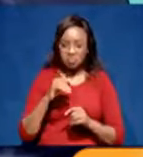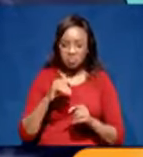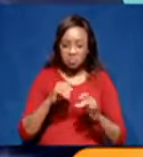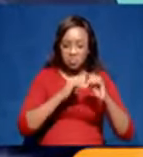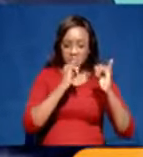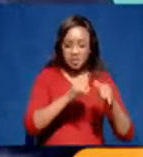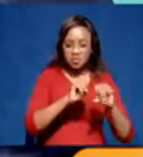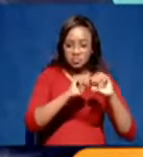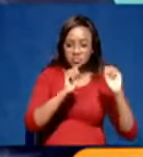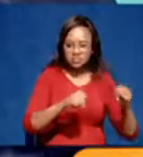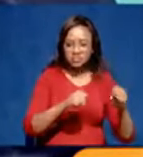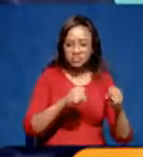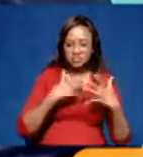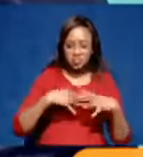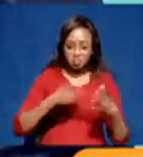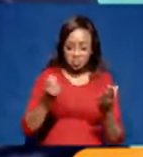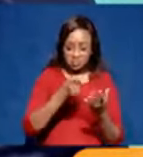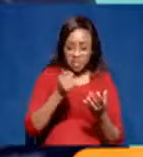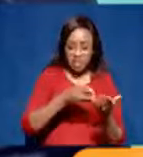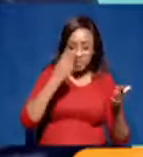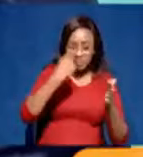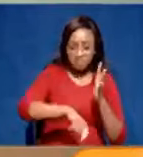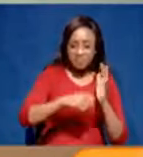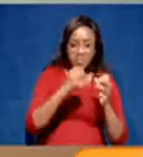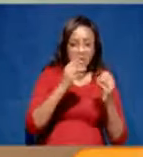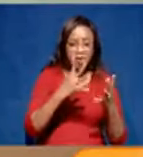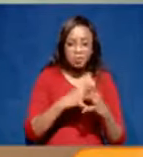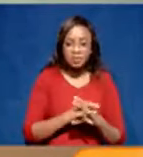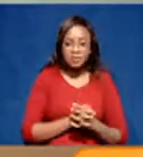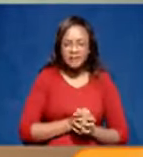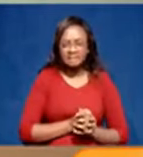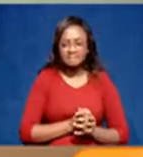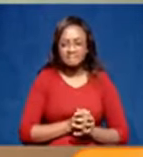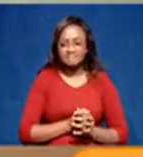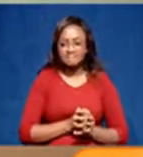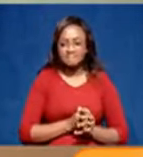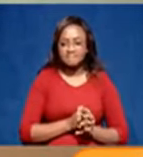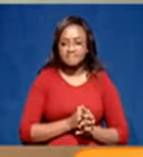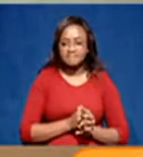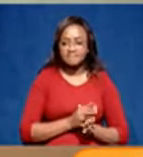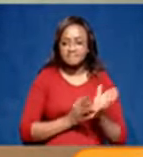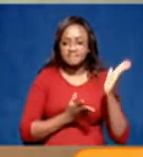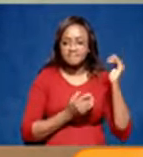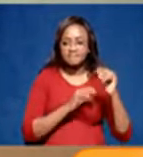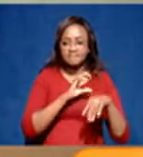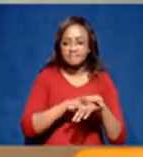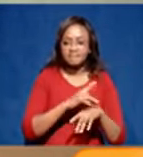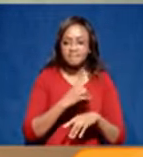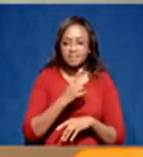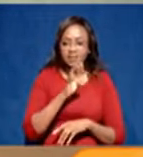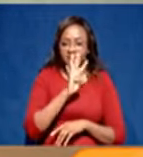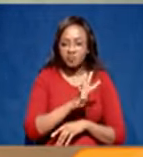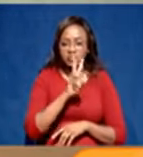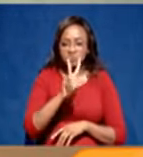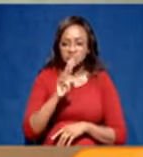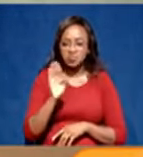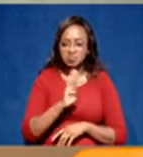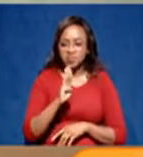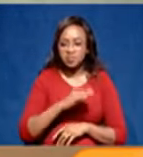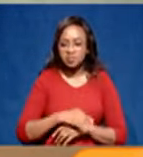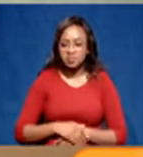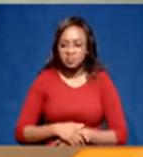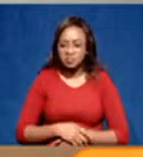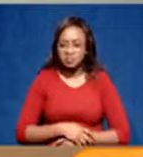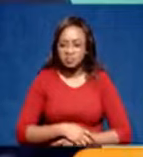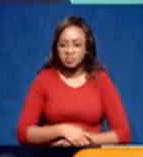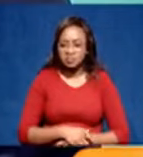system? Yes. Payroll, we target to collect 100%, which is 42 billion. 42 billion.